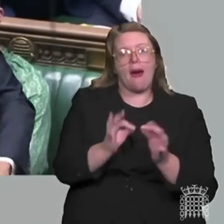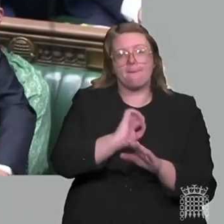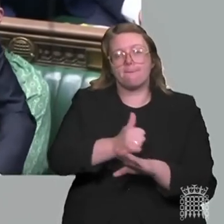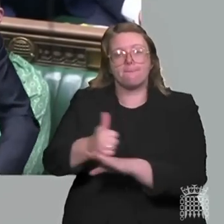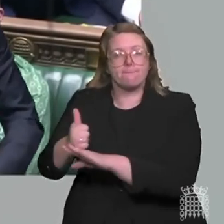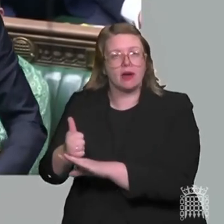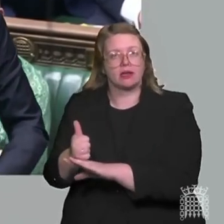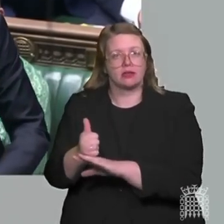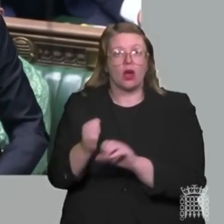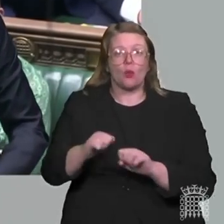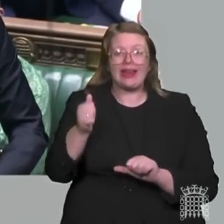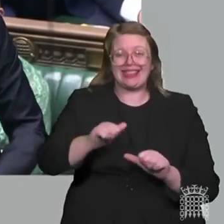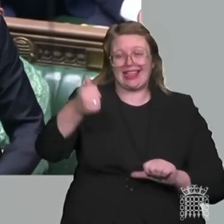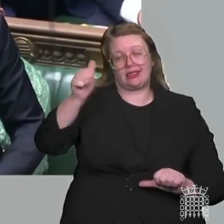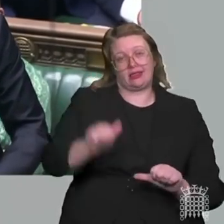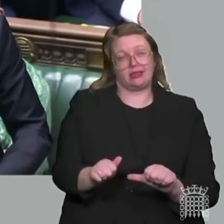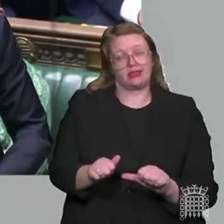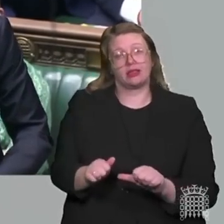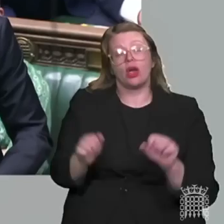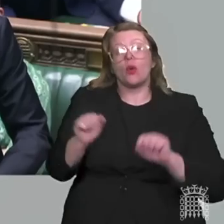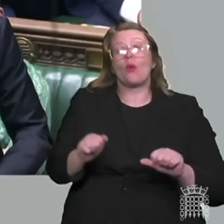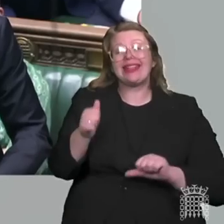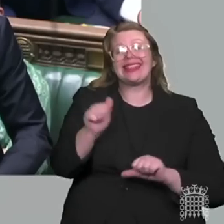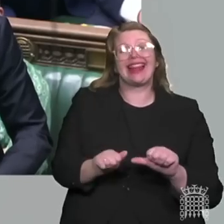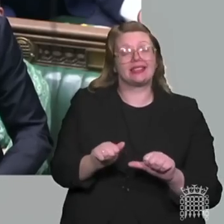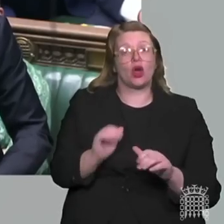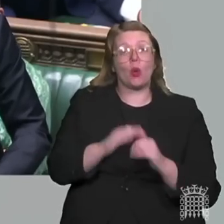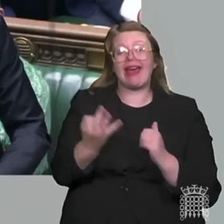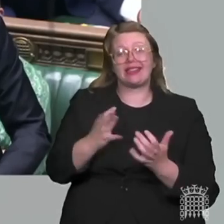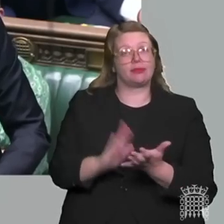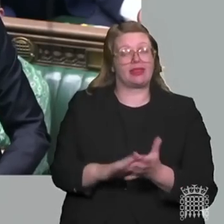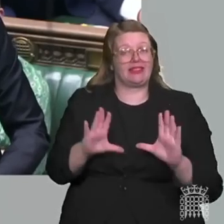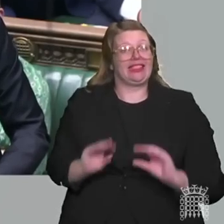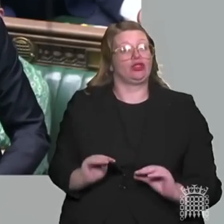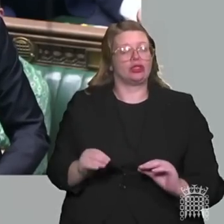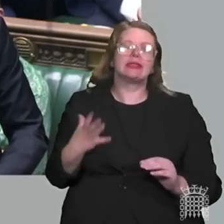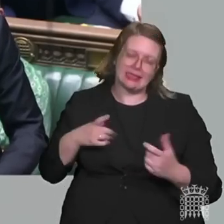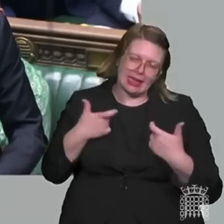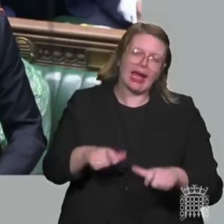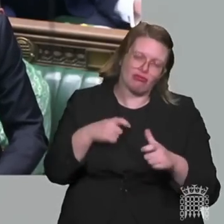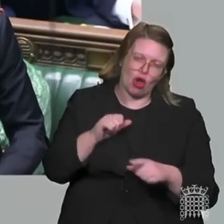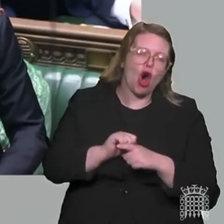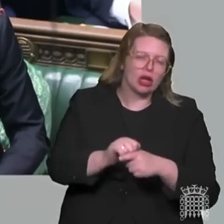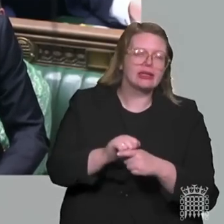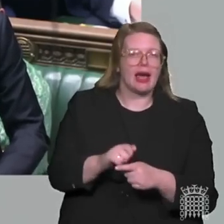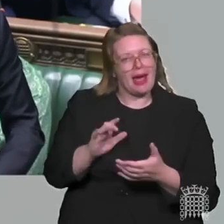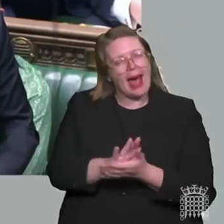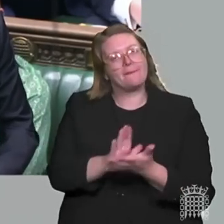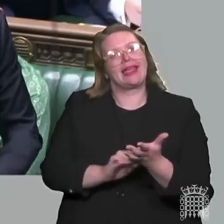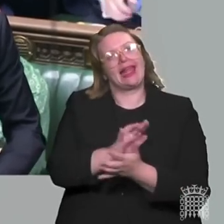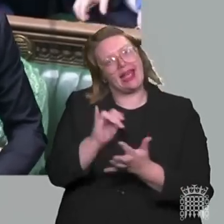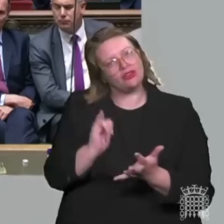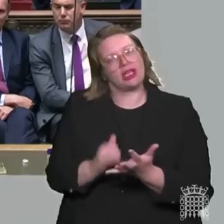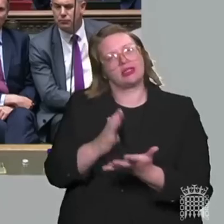progress, having practically eliminated those waiting 18 months, but there is more work to do, Mr. Speaker, and I'm pleased pleased that the NHS is